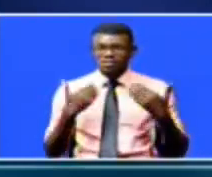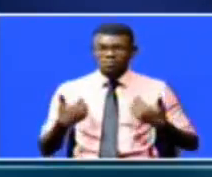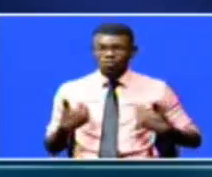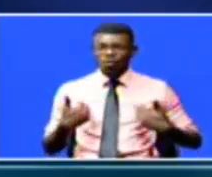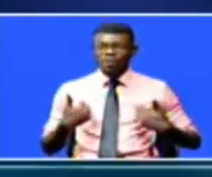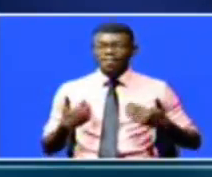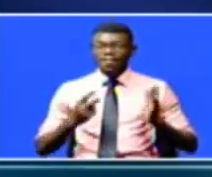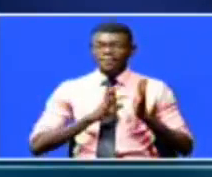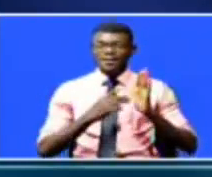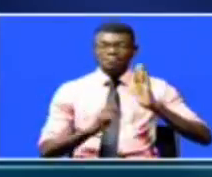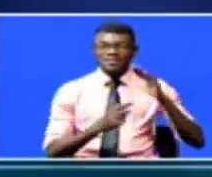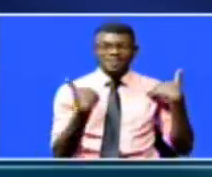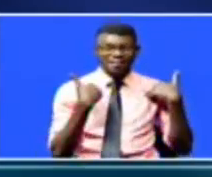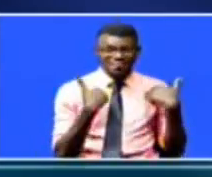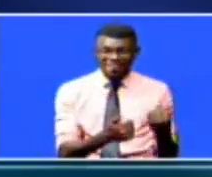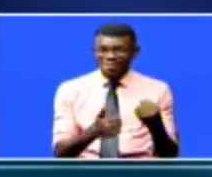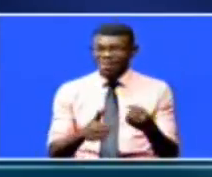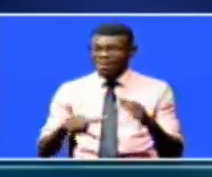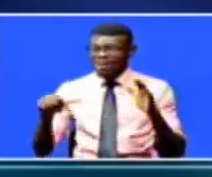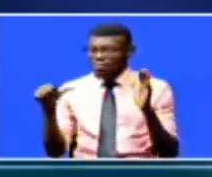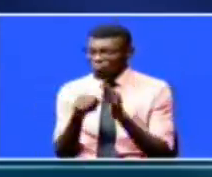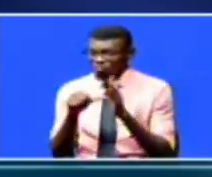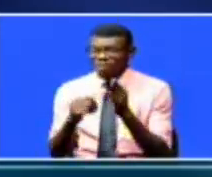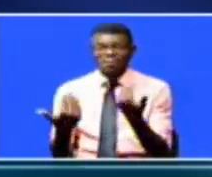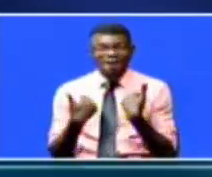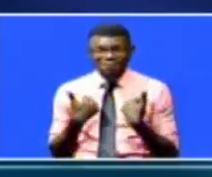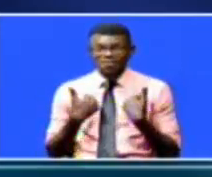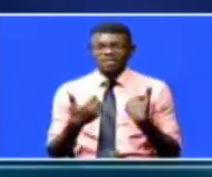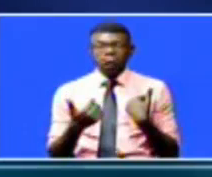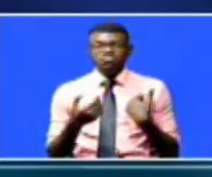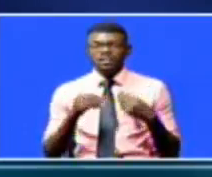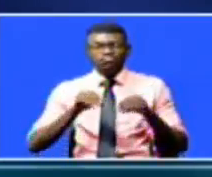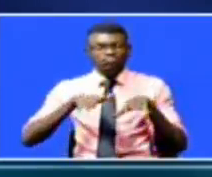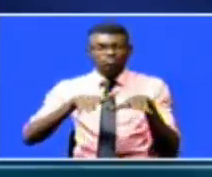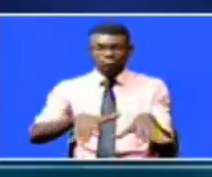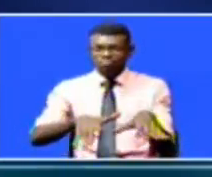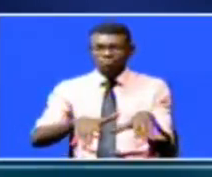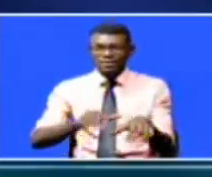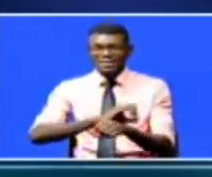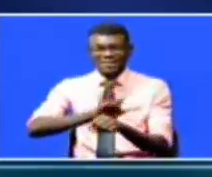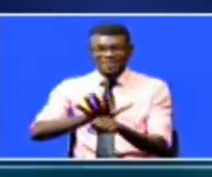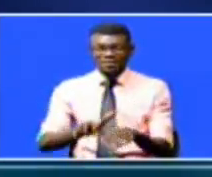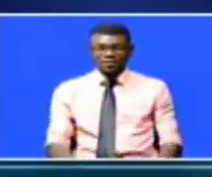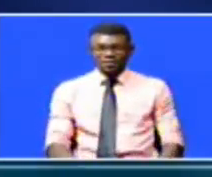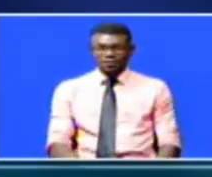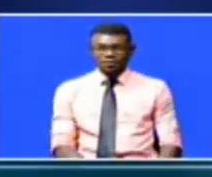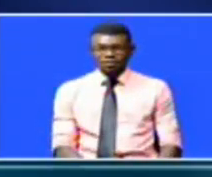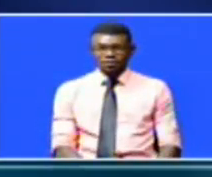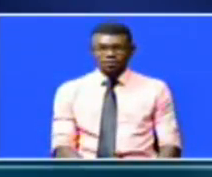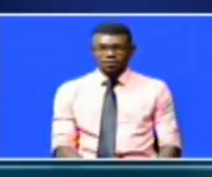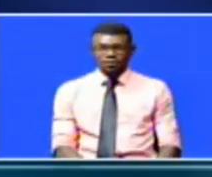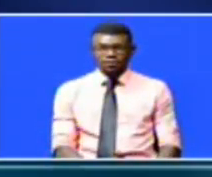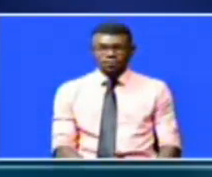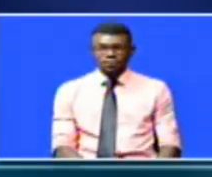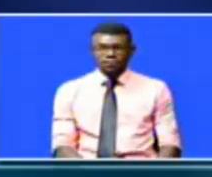the Ministry of Health will continue finding itself playing catch up to the virus. Dr. Mercy Korir, KT News.